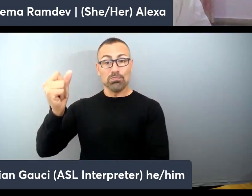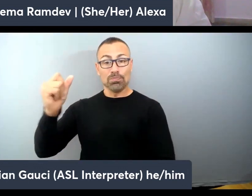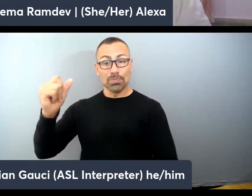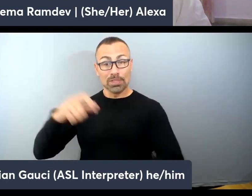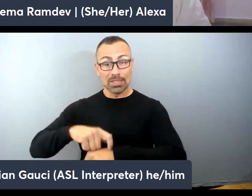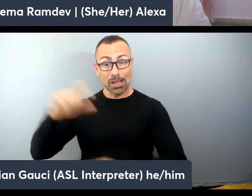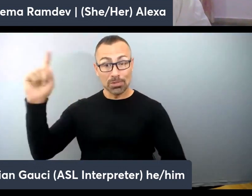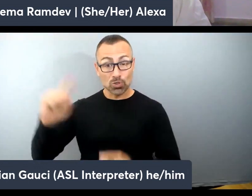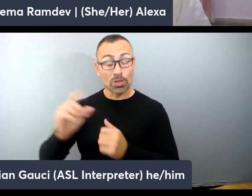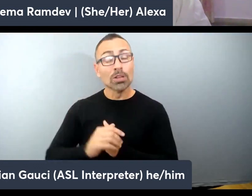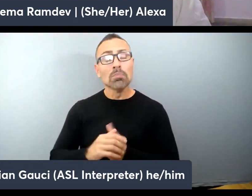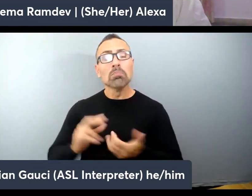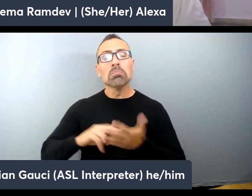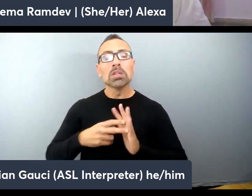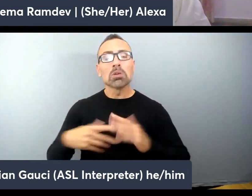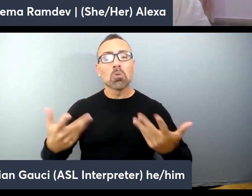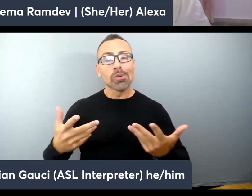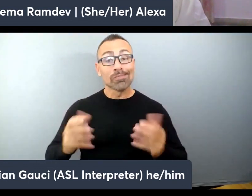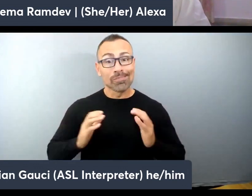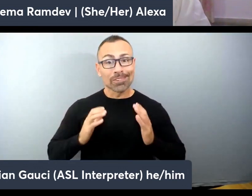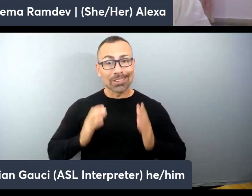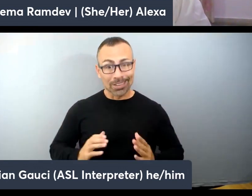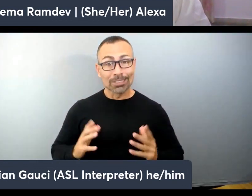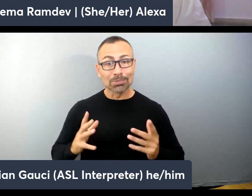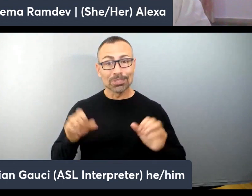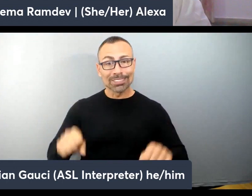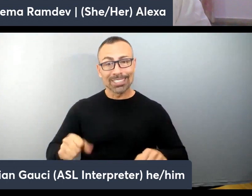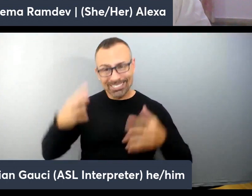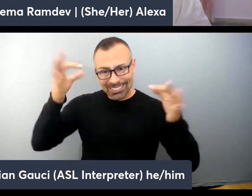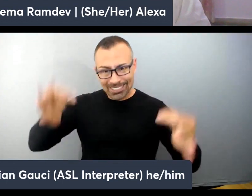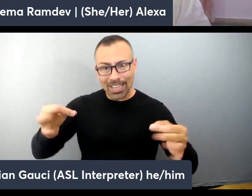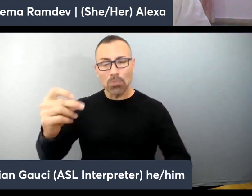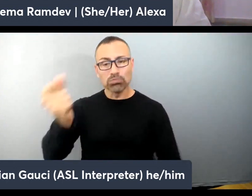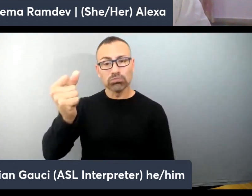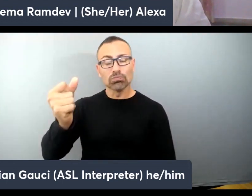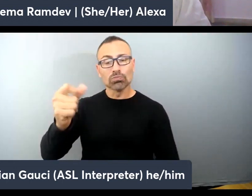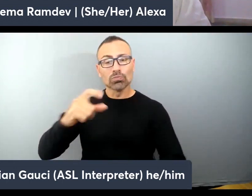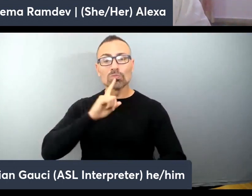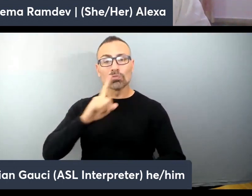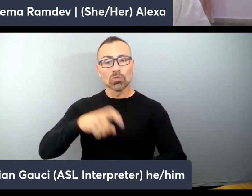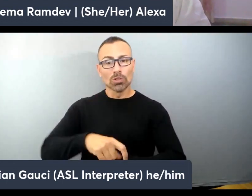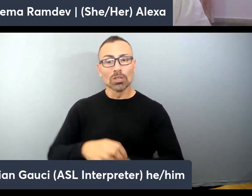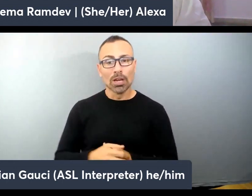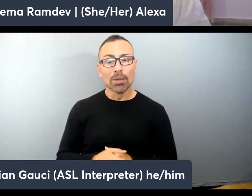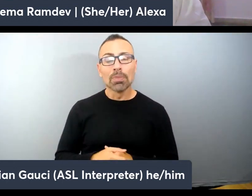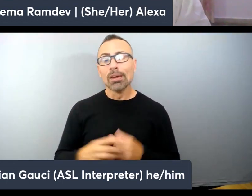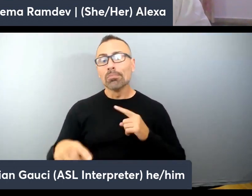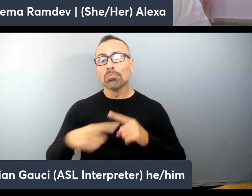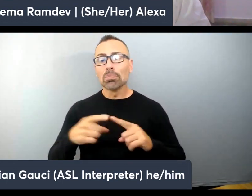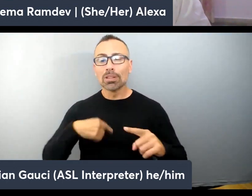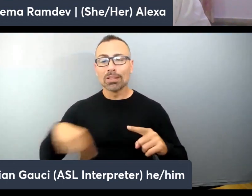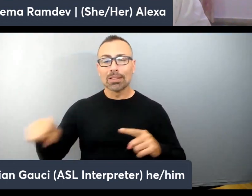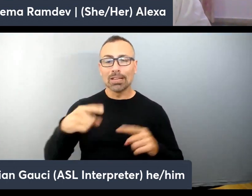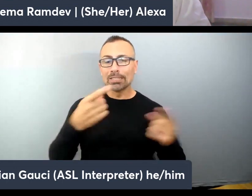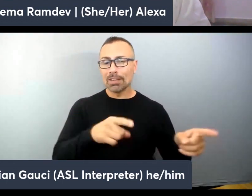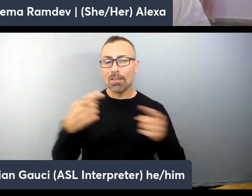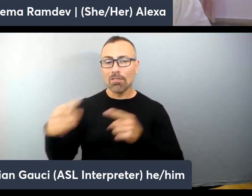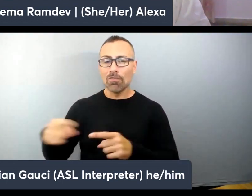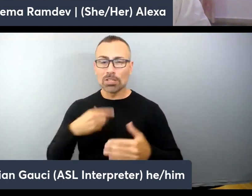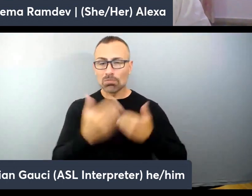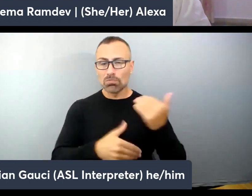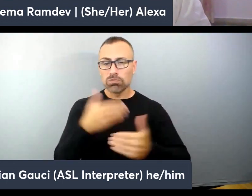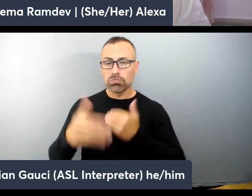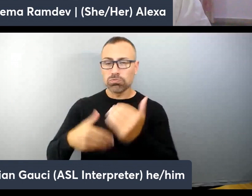real-time speed. Additionally, Glue streaming provides ability to process complex events by looking at group of events